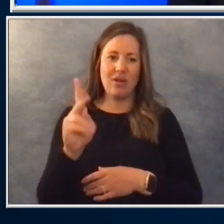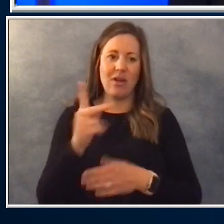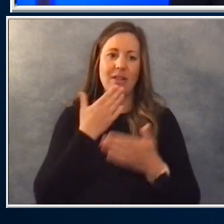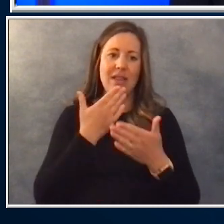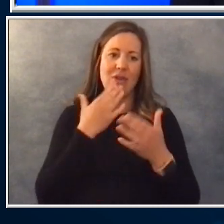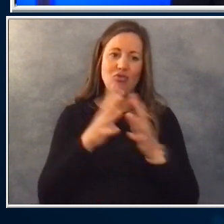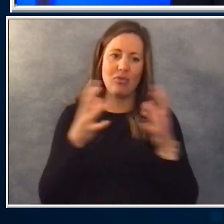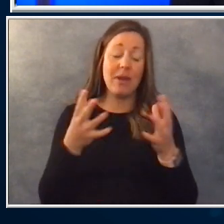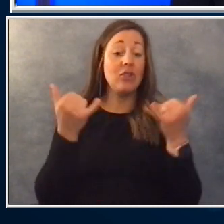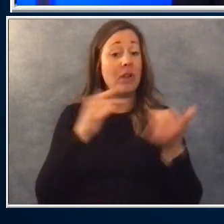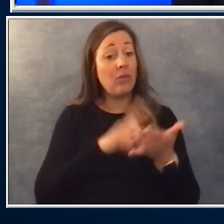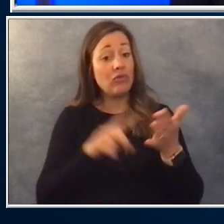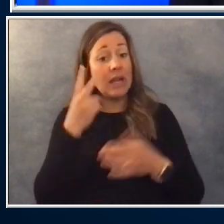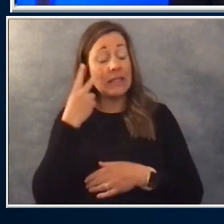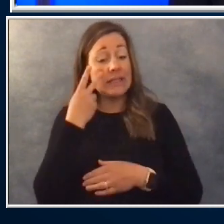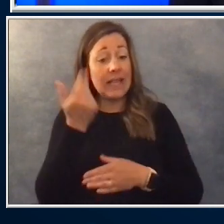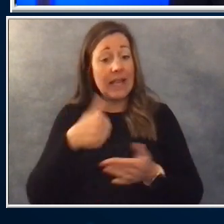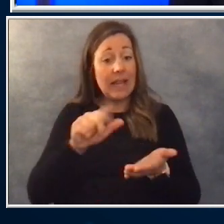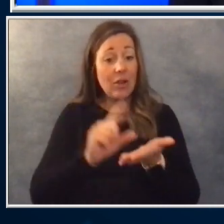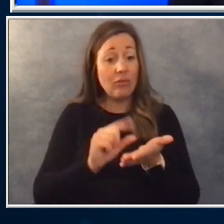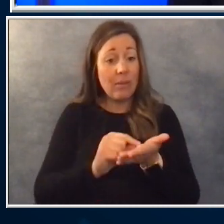if we have any reporter questions on today.